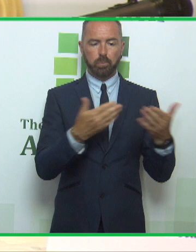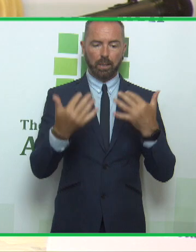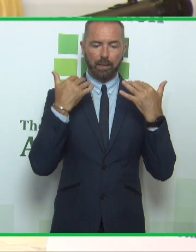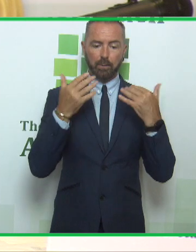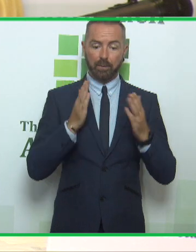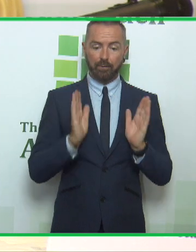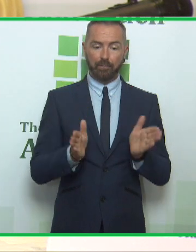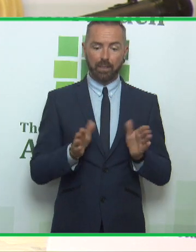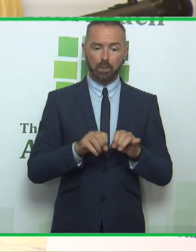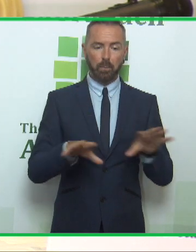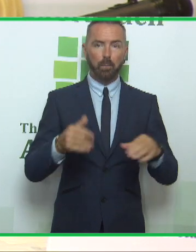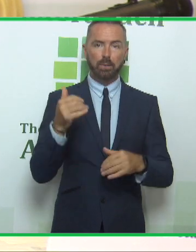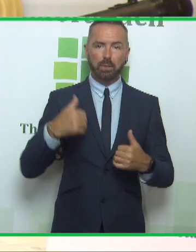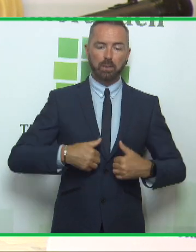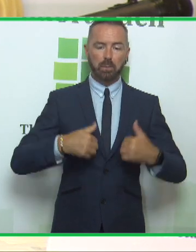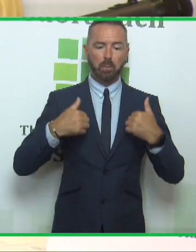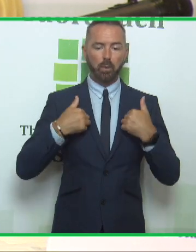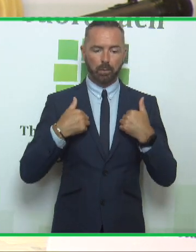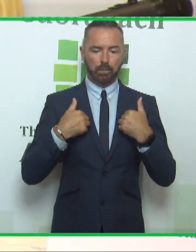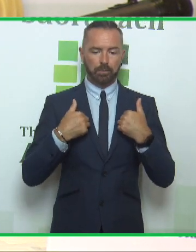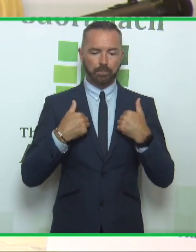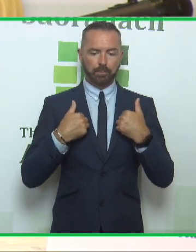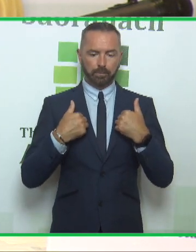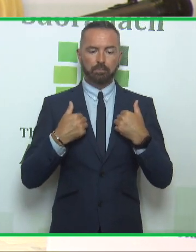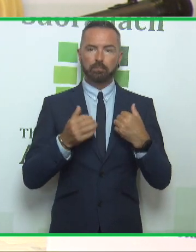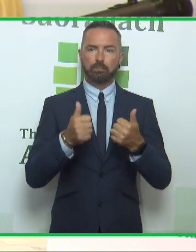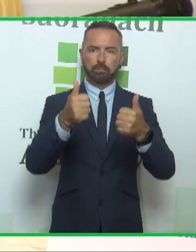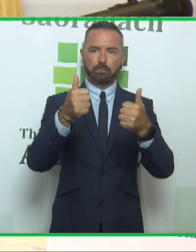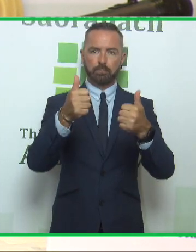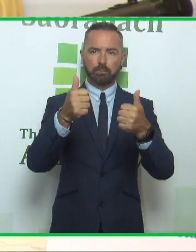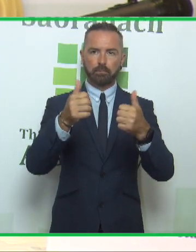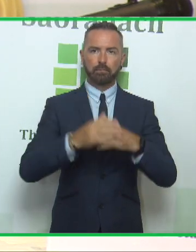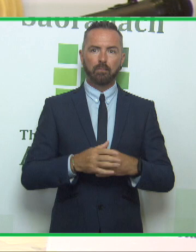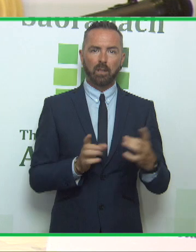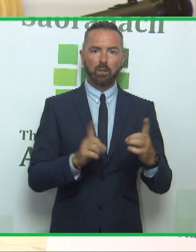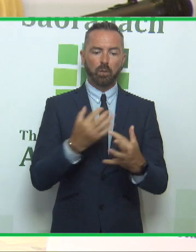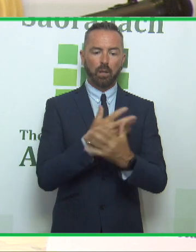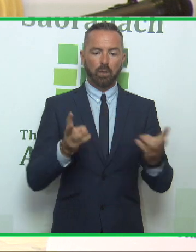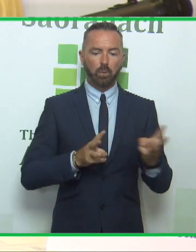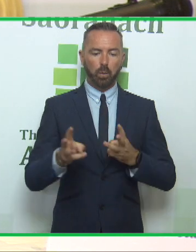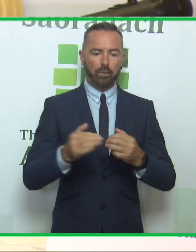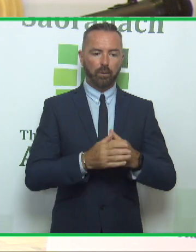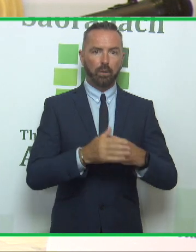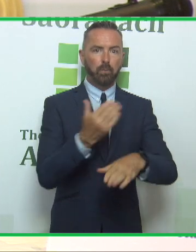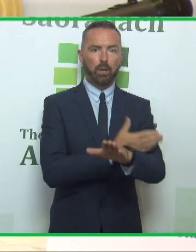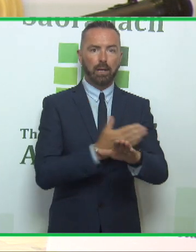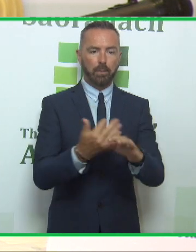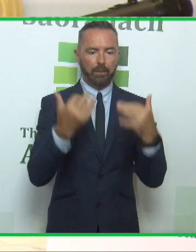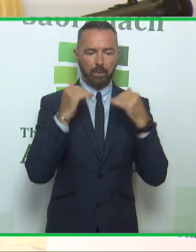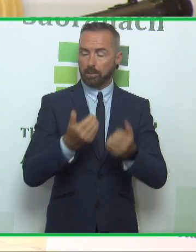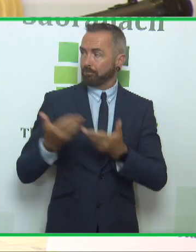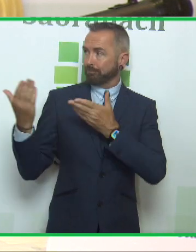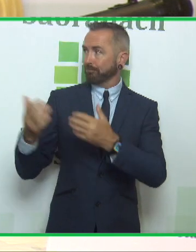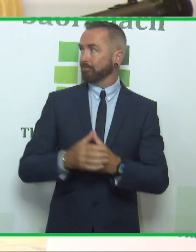published this morning, and they've done a lot of work to get it ready for today, the preliminary information. So, over to you, Susie. Thank